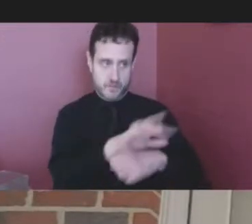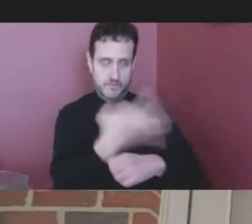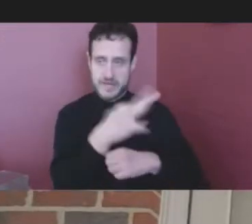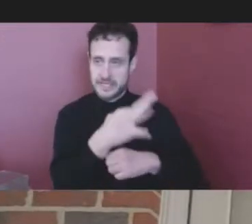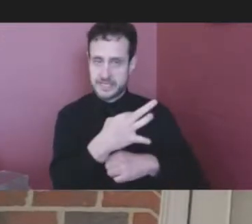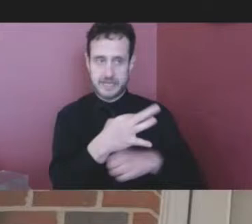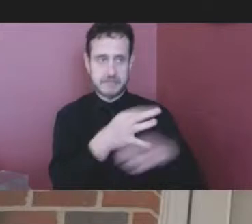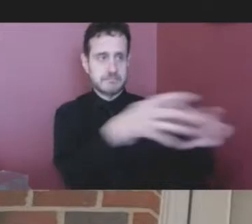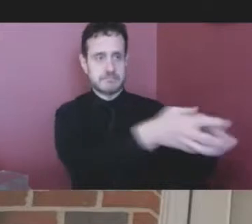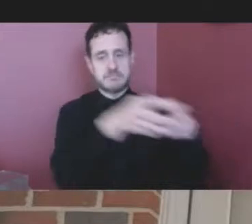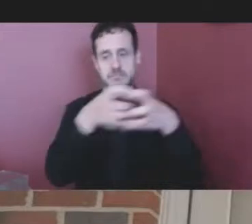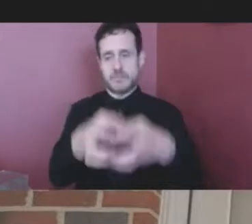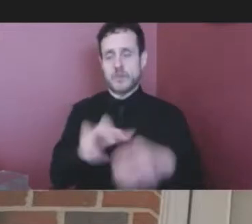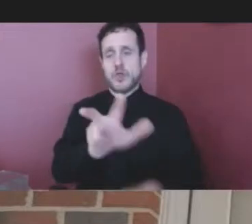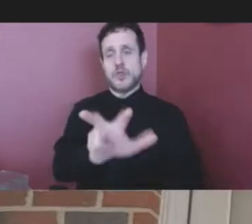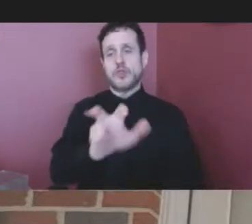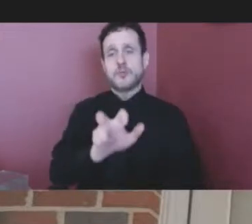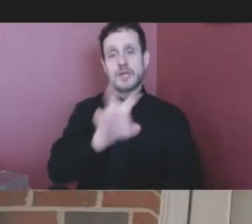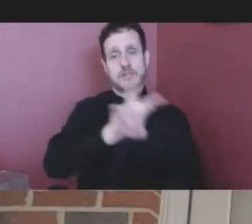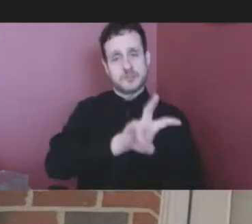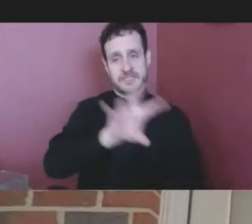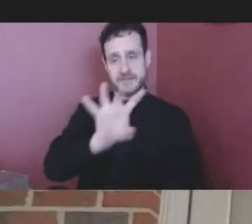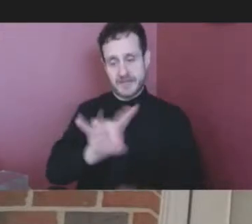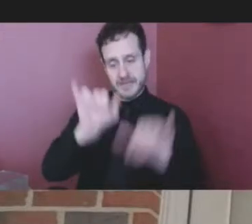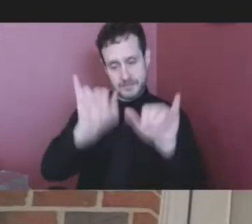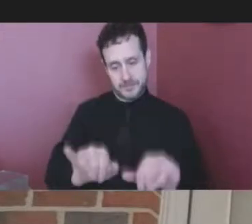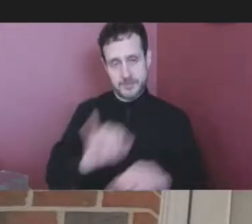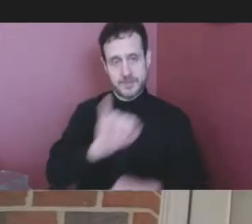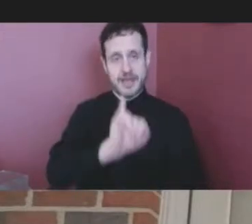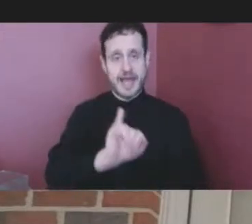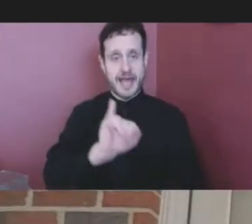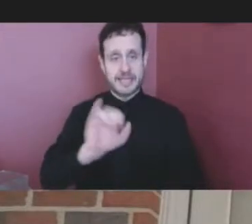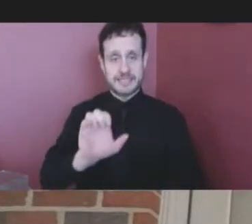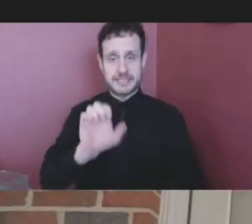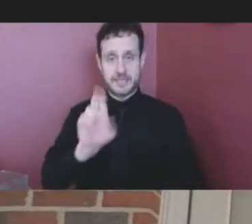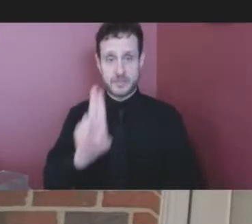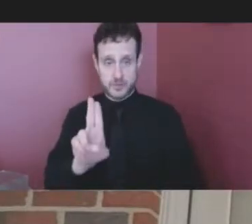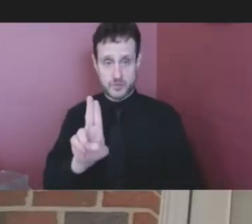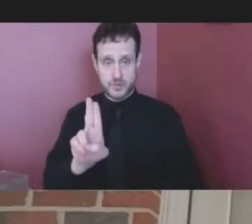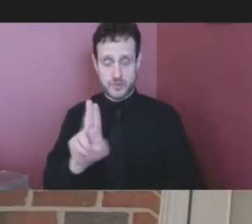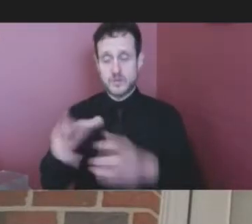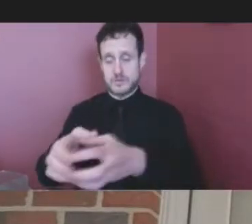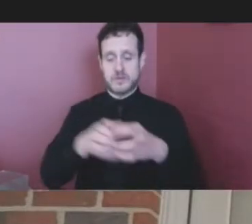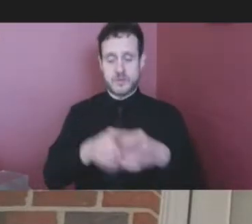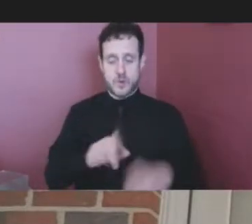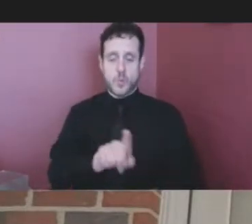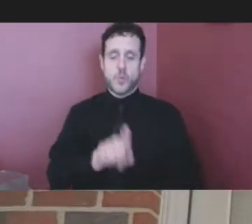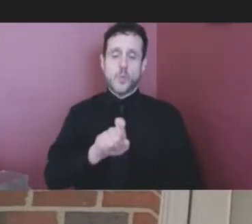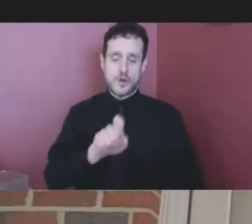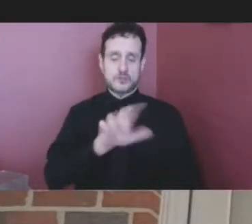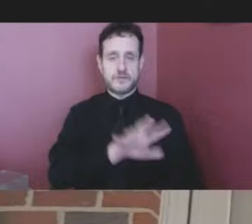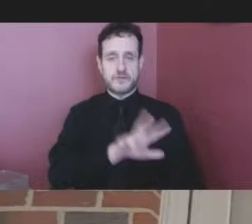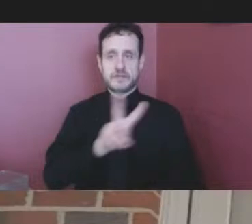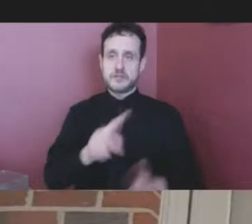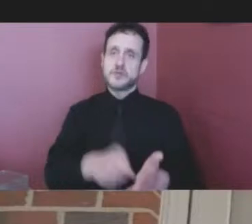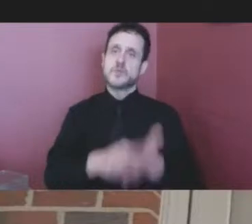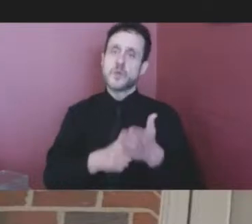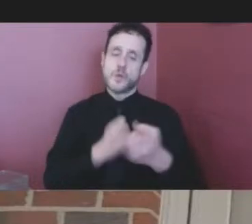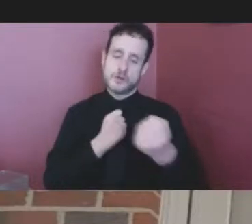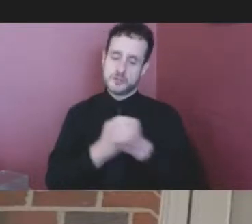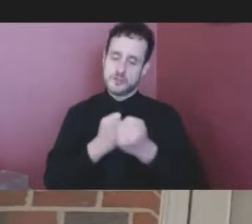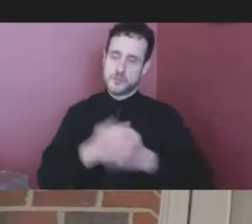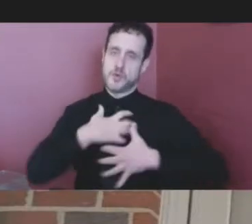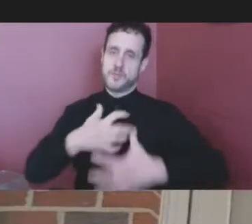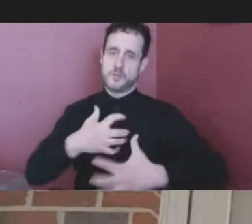those, 378 were in the ICU and 152 were on ventilators. In